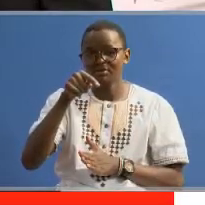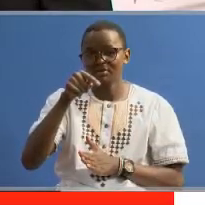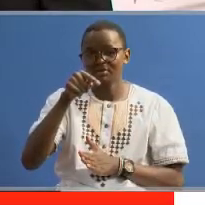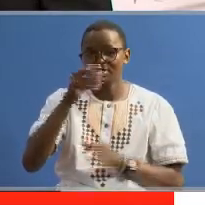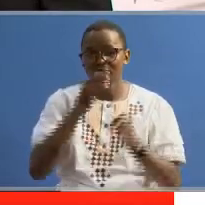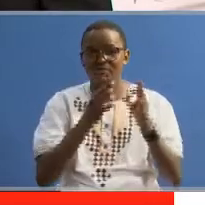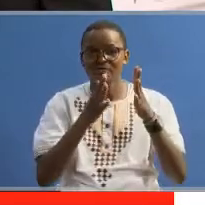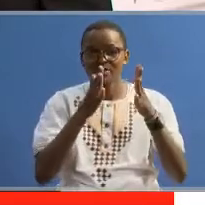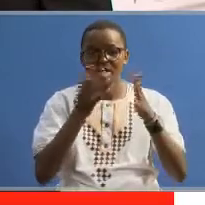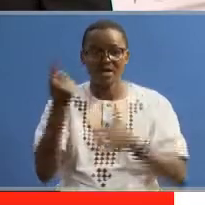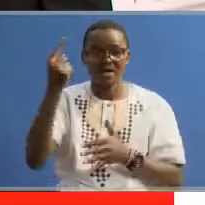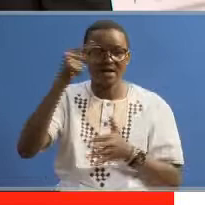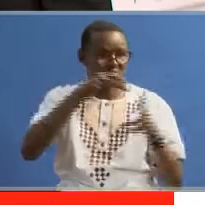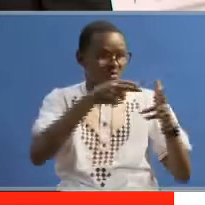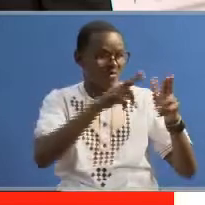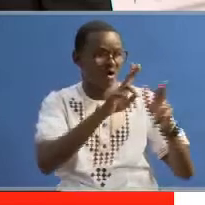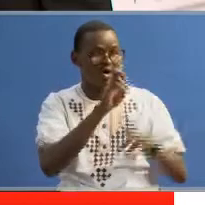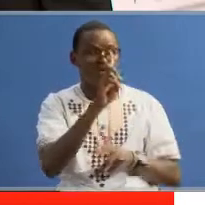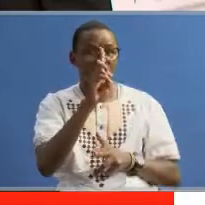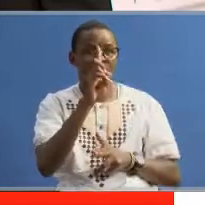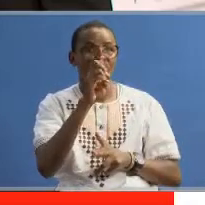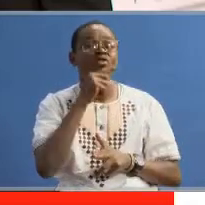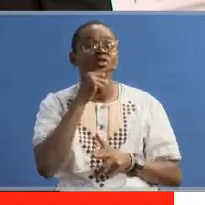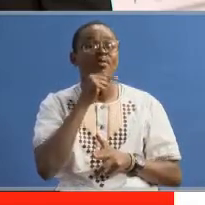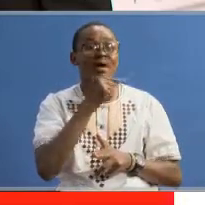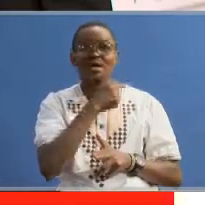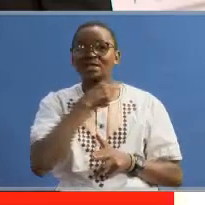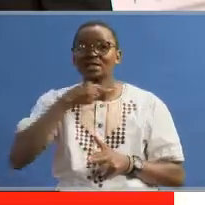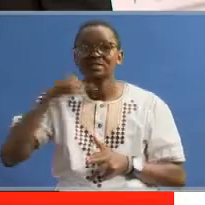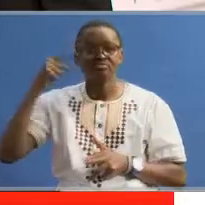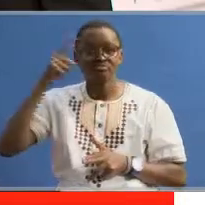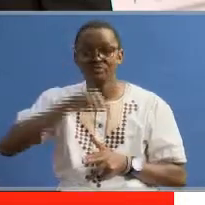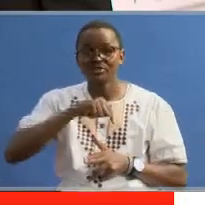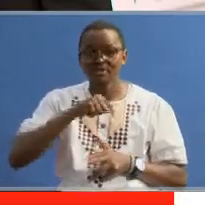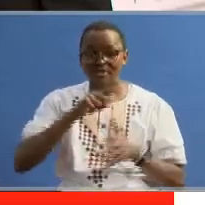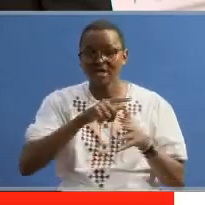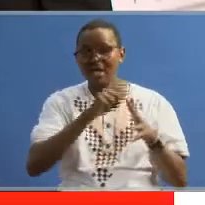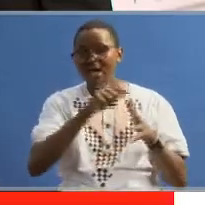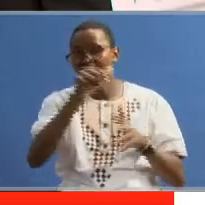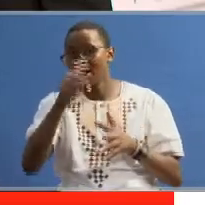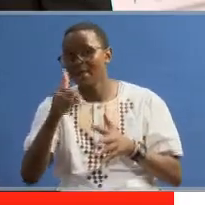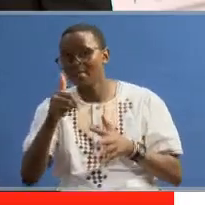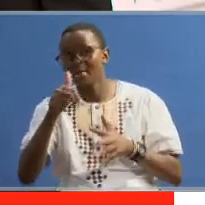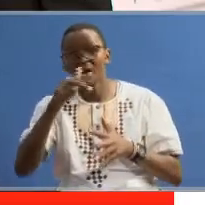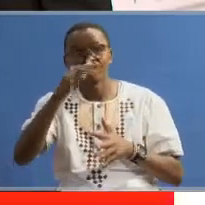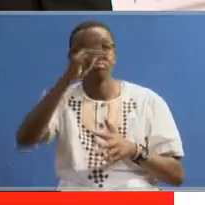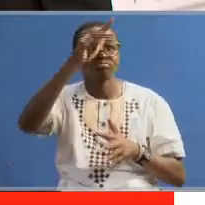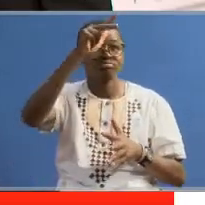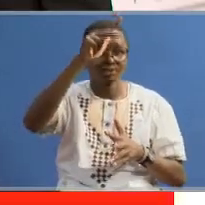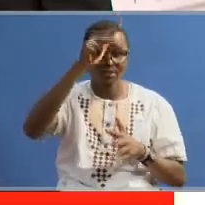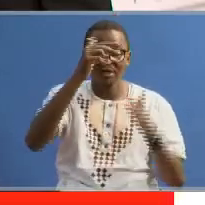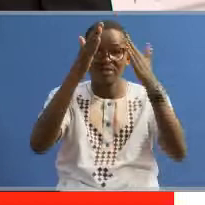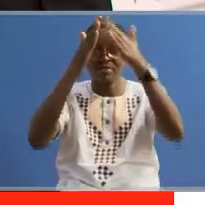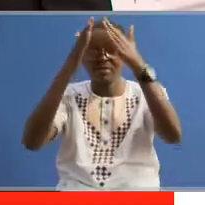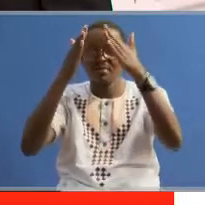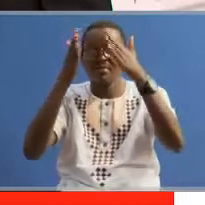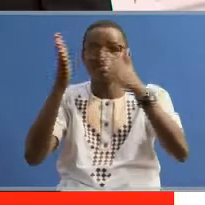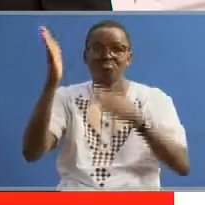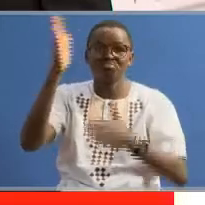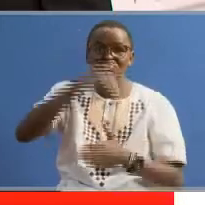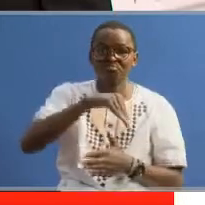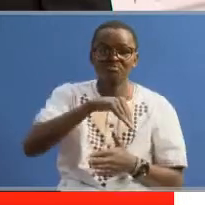this officer came, shot one of the guy, killed him, and then the other one climbed a roof, and then the roof caved